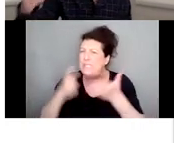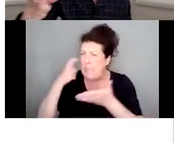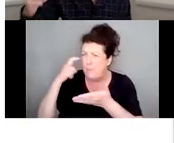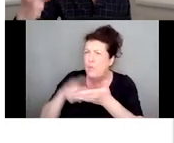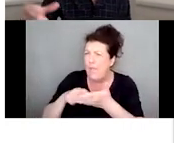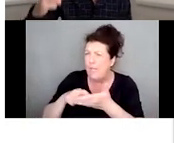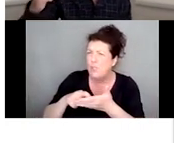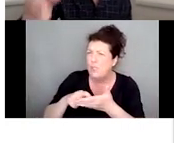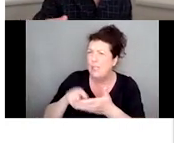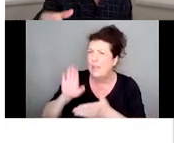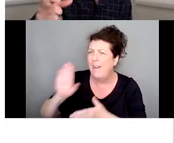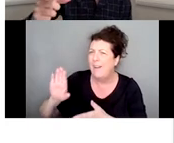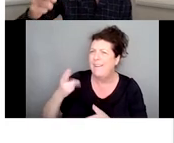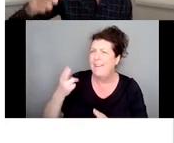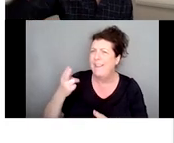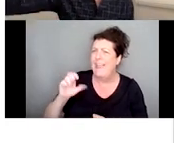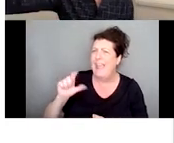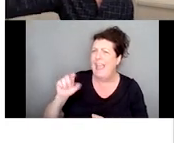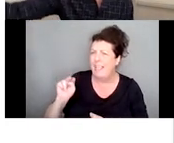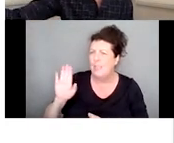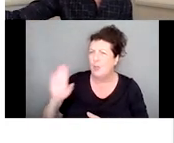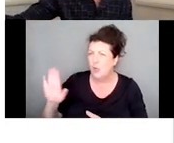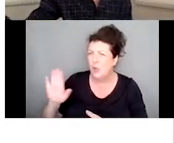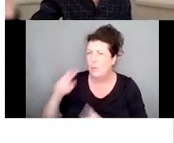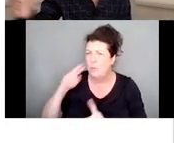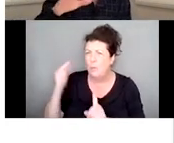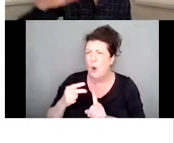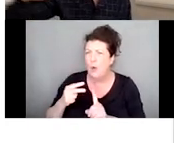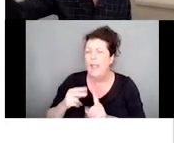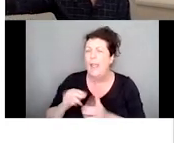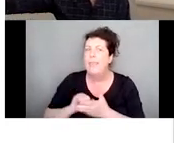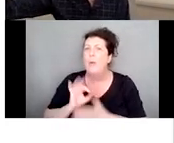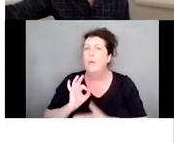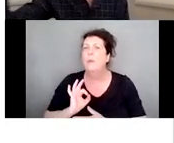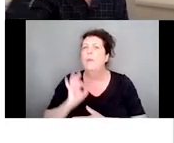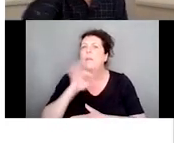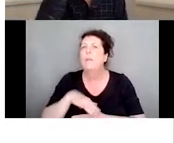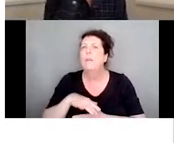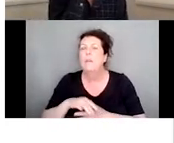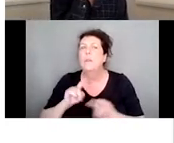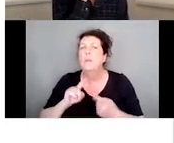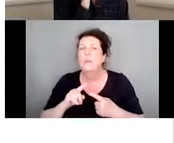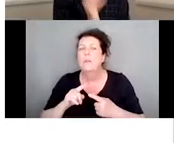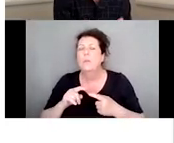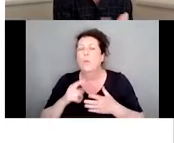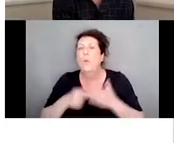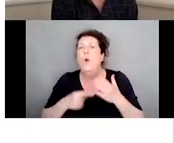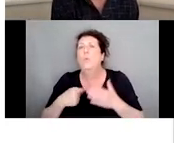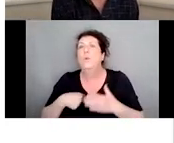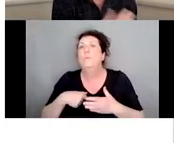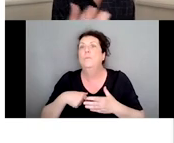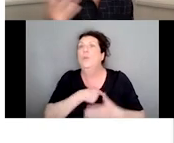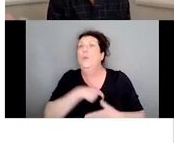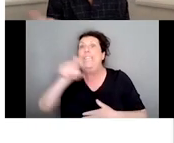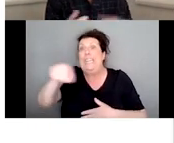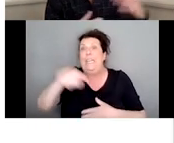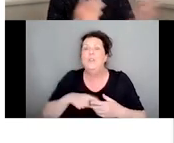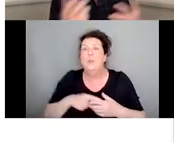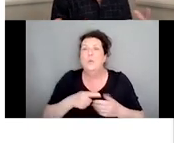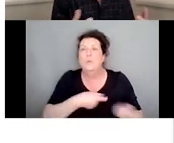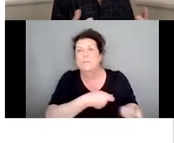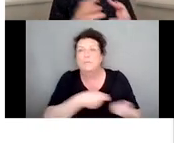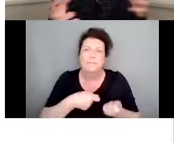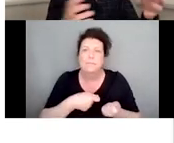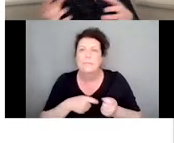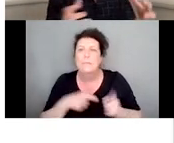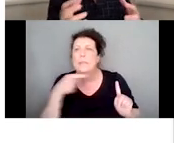be another crumb, another nugget, another way to get mayor up to the attic. And it would take a few of those to get her there at the end. So that's why I think it's important. And also Siobhan's there